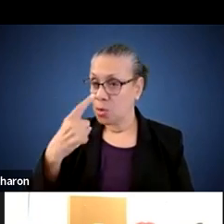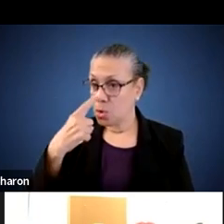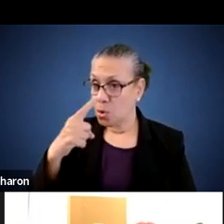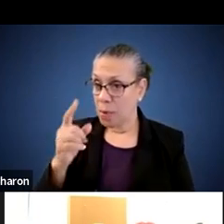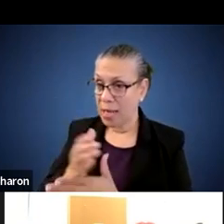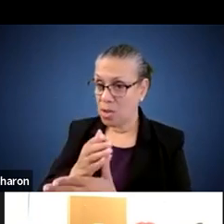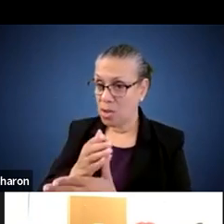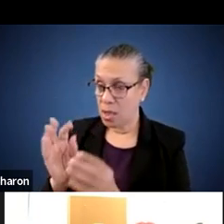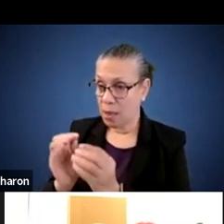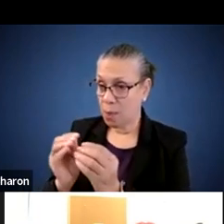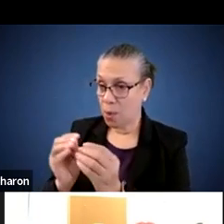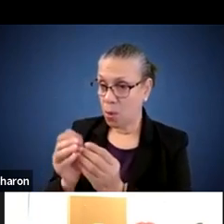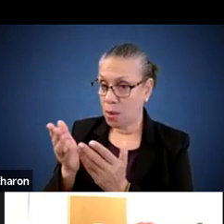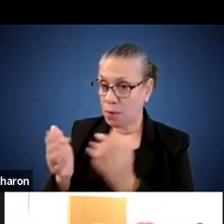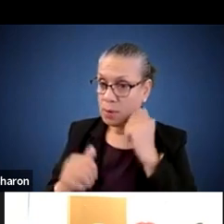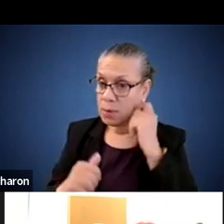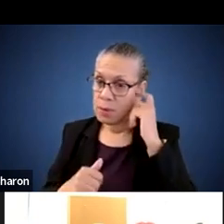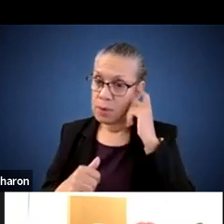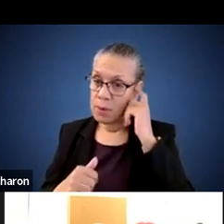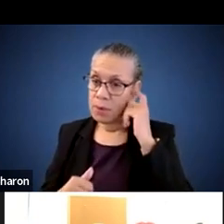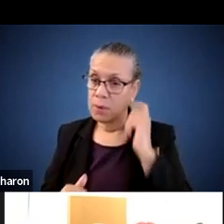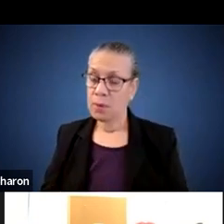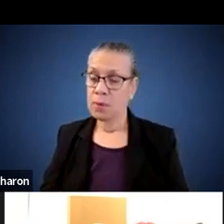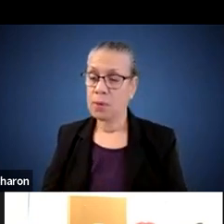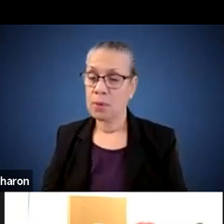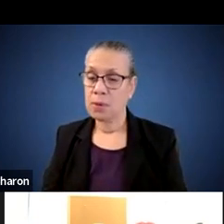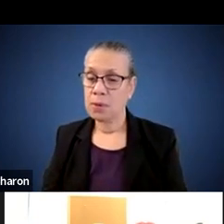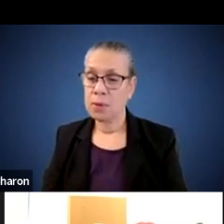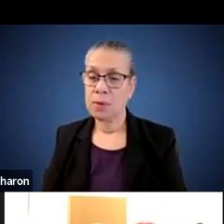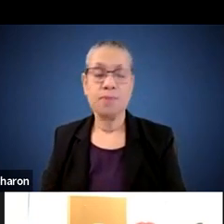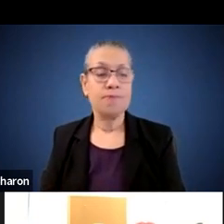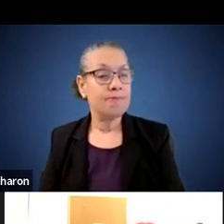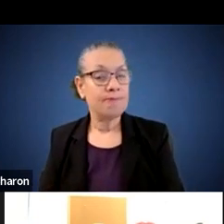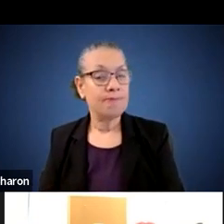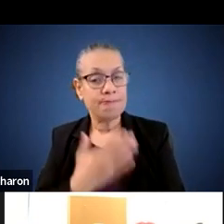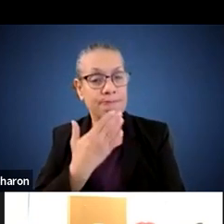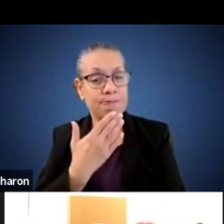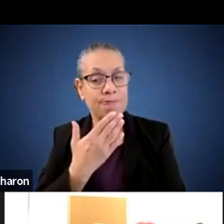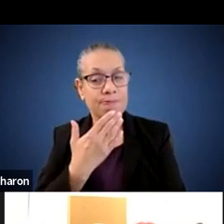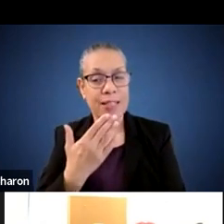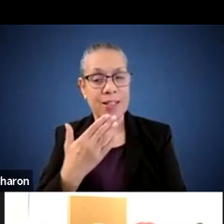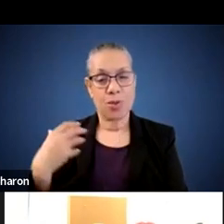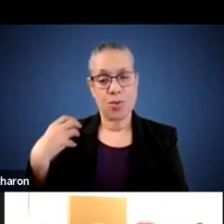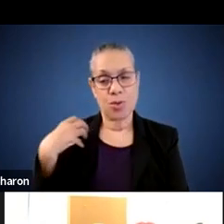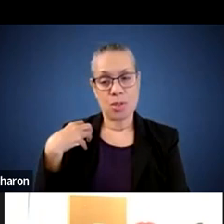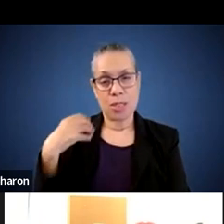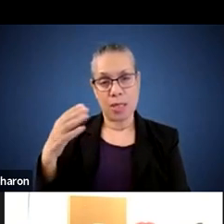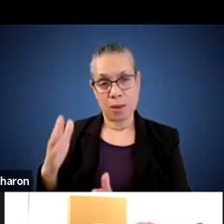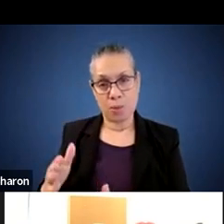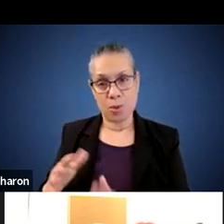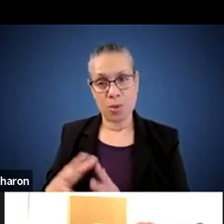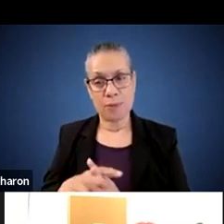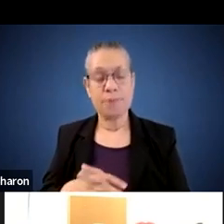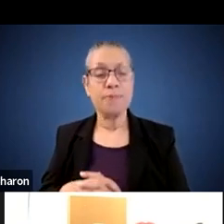particular question and she'll be able to to share that thank you thank you madam chairperson for the question so